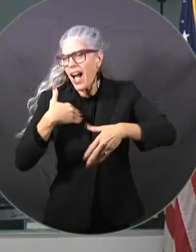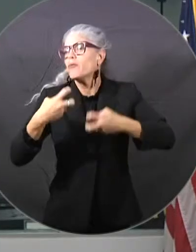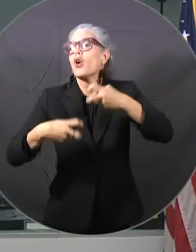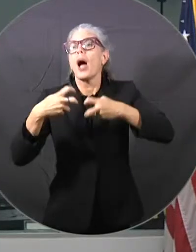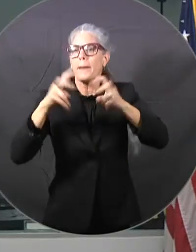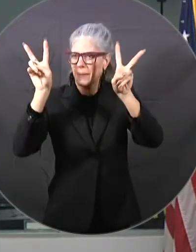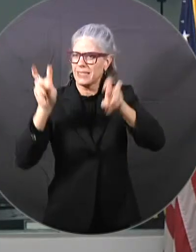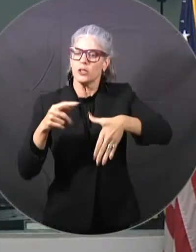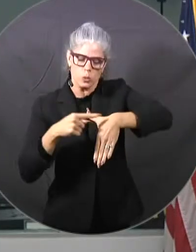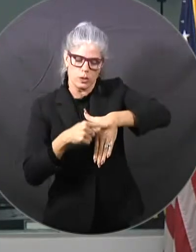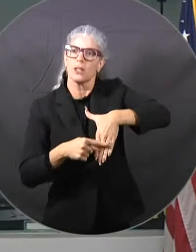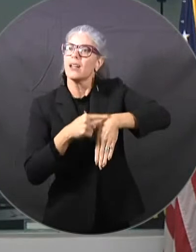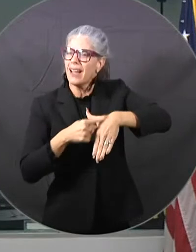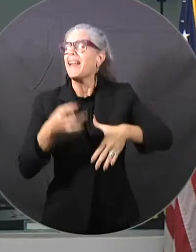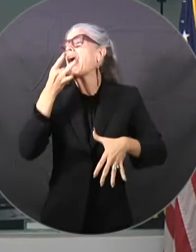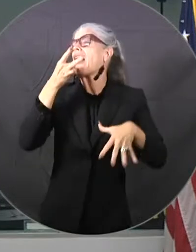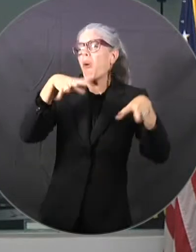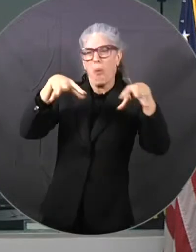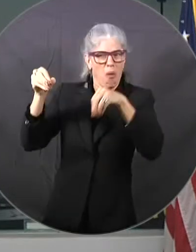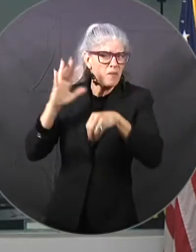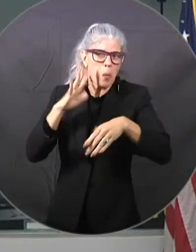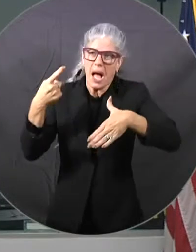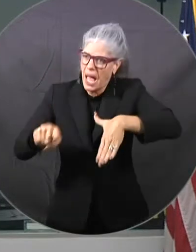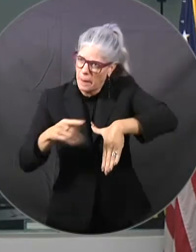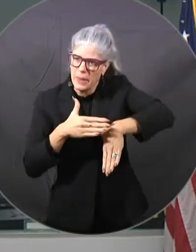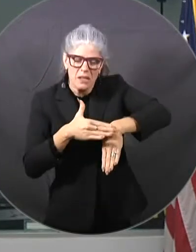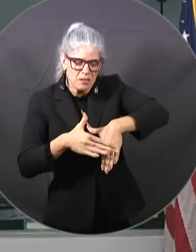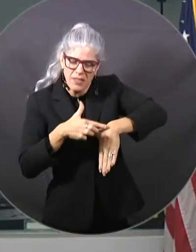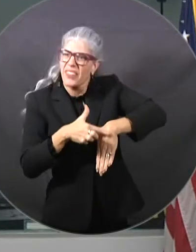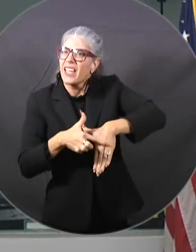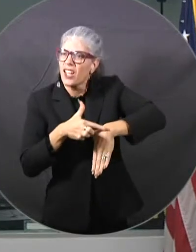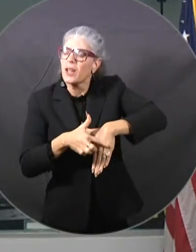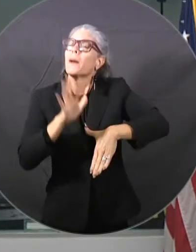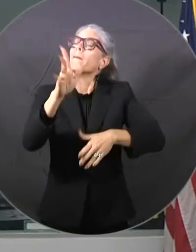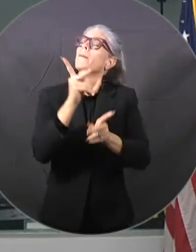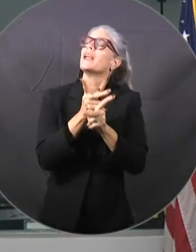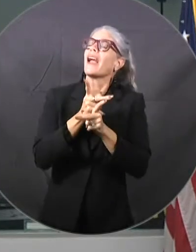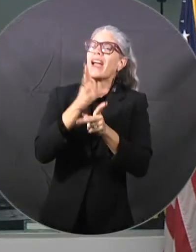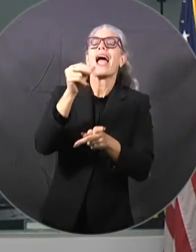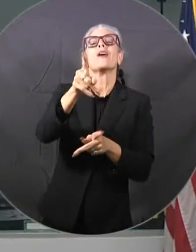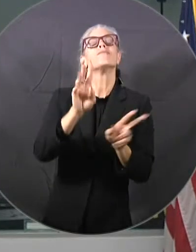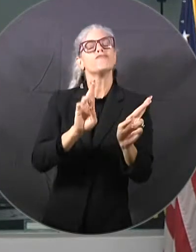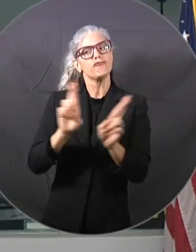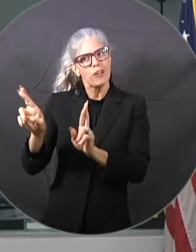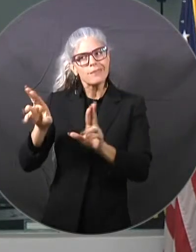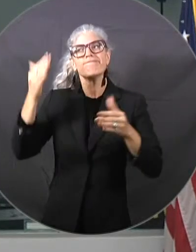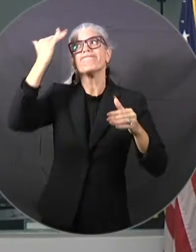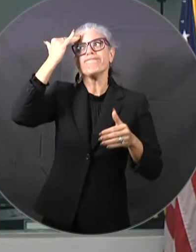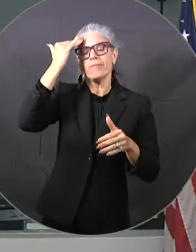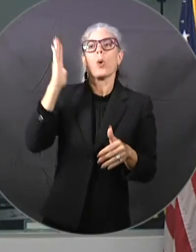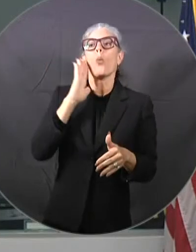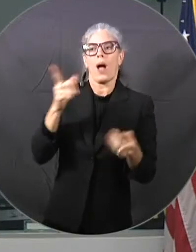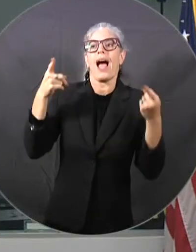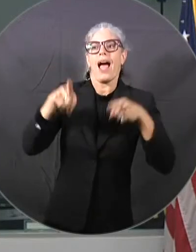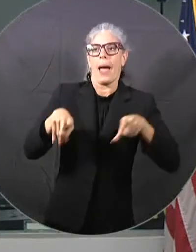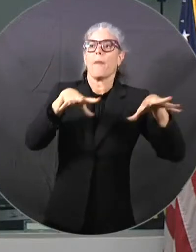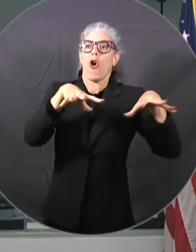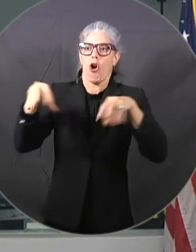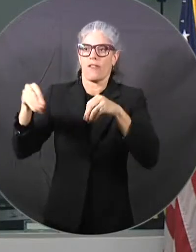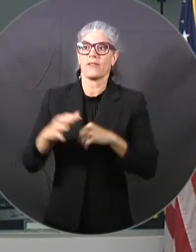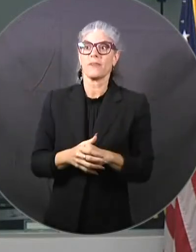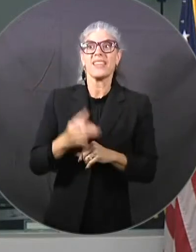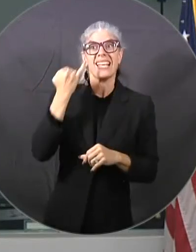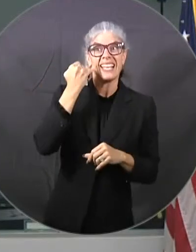power outages. So please be prepared for those power outages. If you need power to survive,